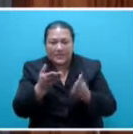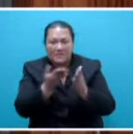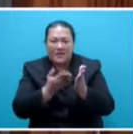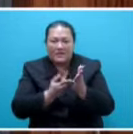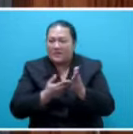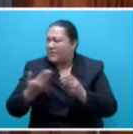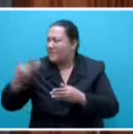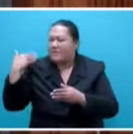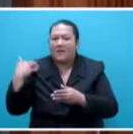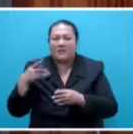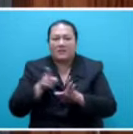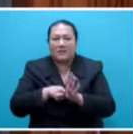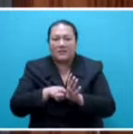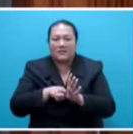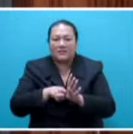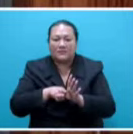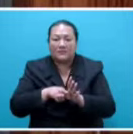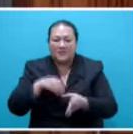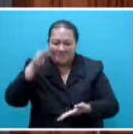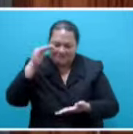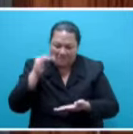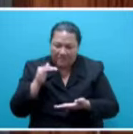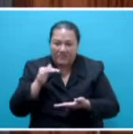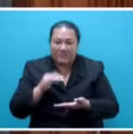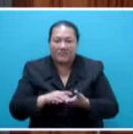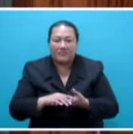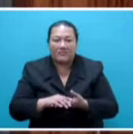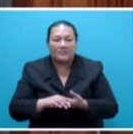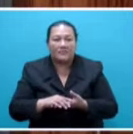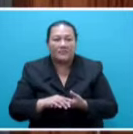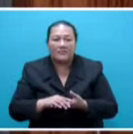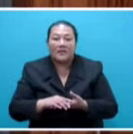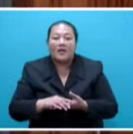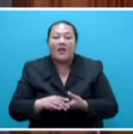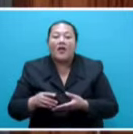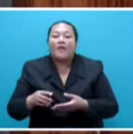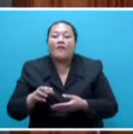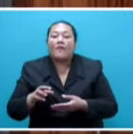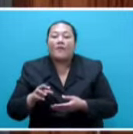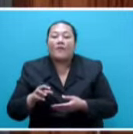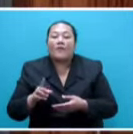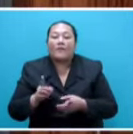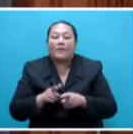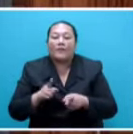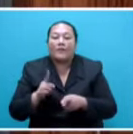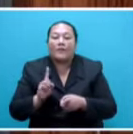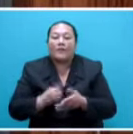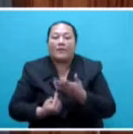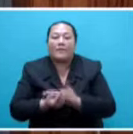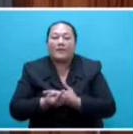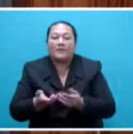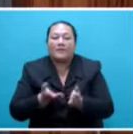that mean? Less service delivery to our people by our ministers and government. So there should be more time